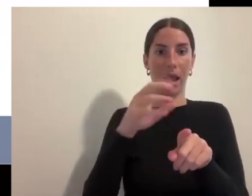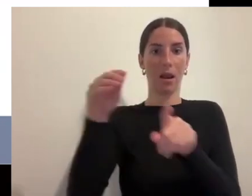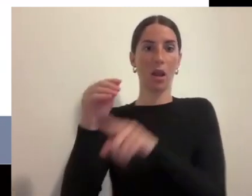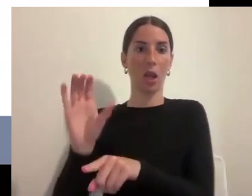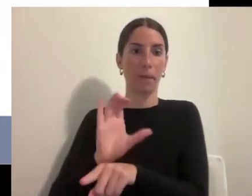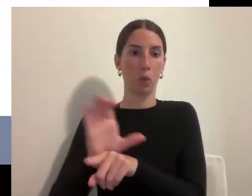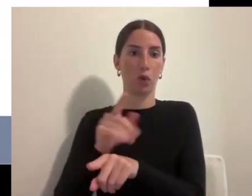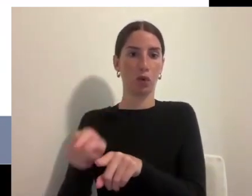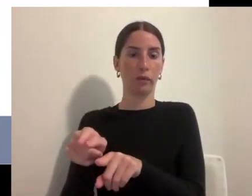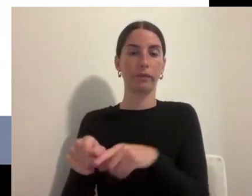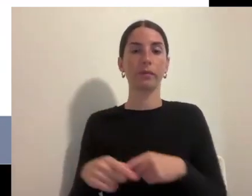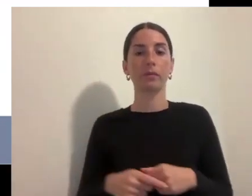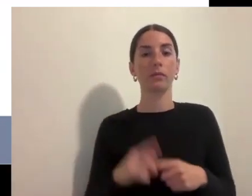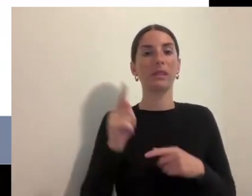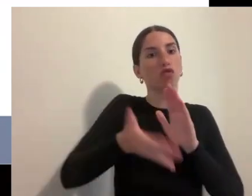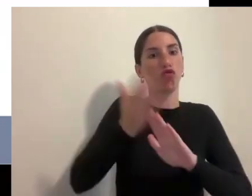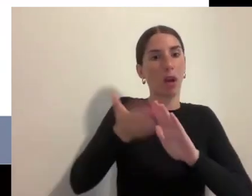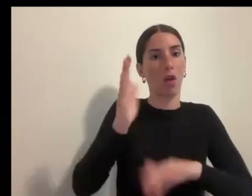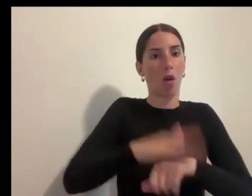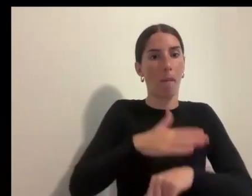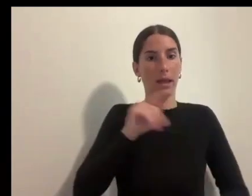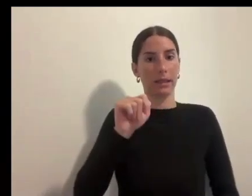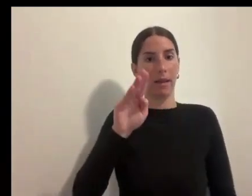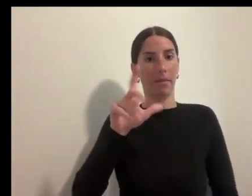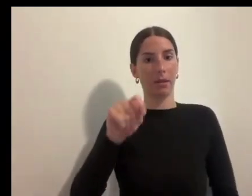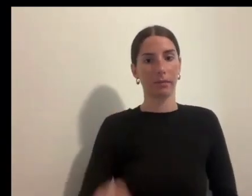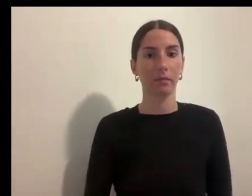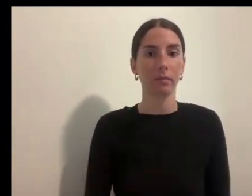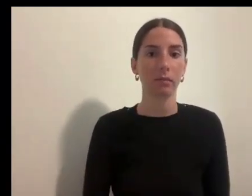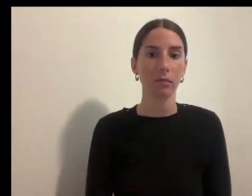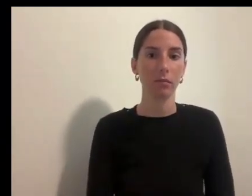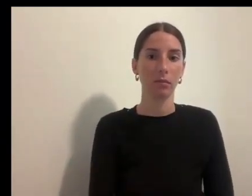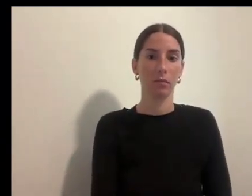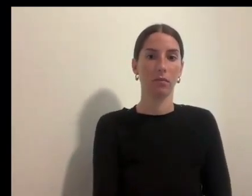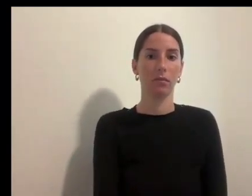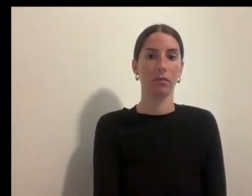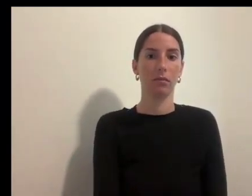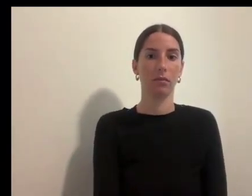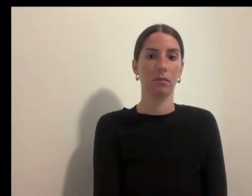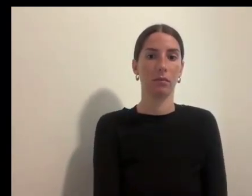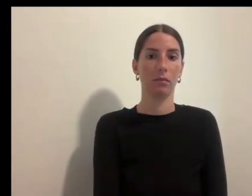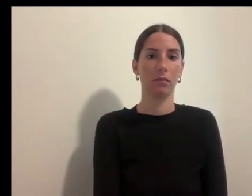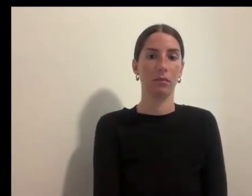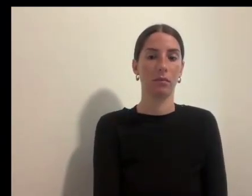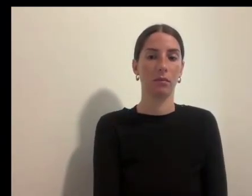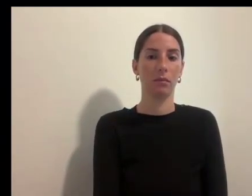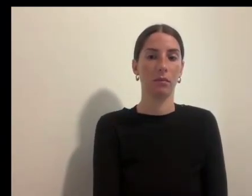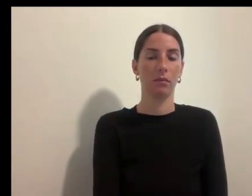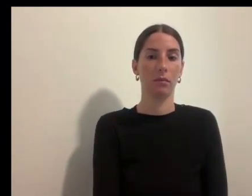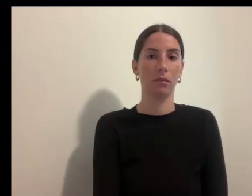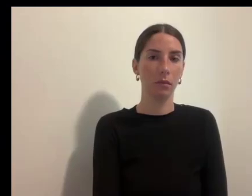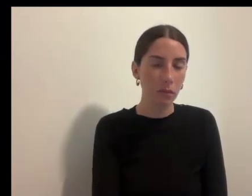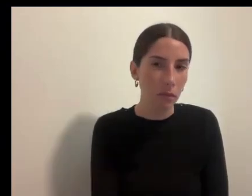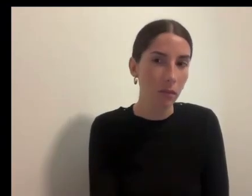in the background, but this is running on my tablet. The fibromatosis is in the mesentery. The gastrointestinal